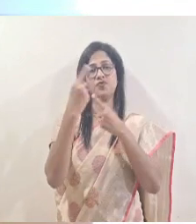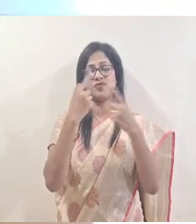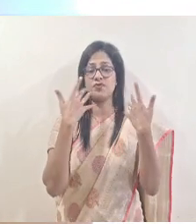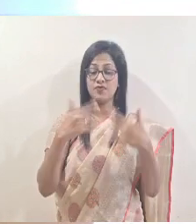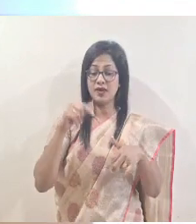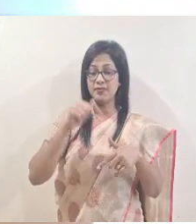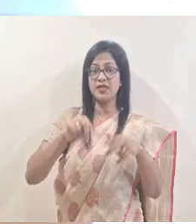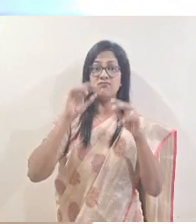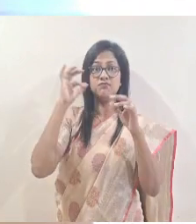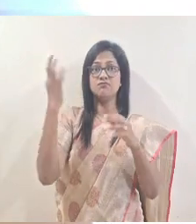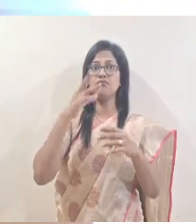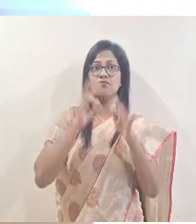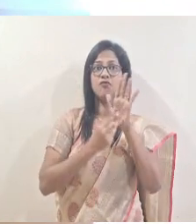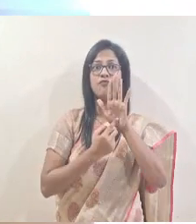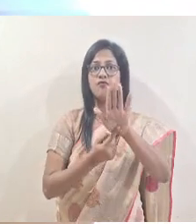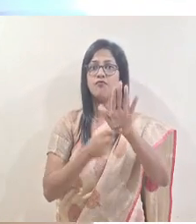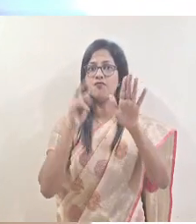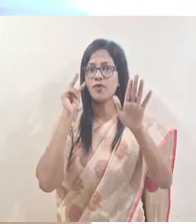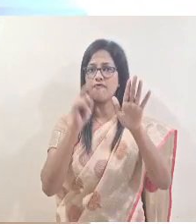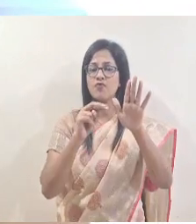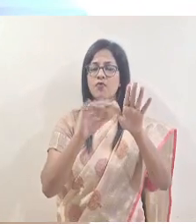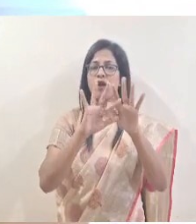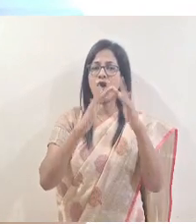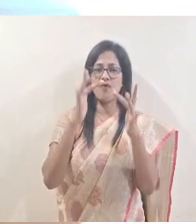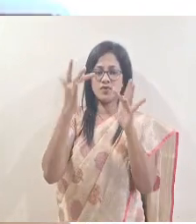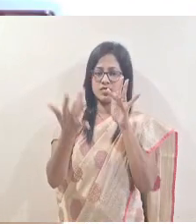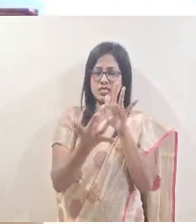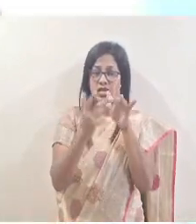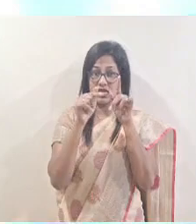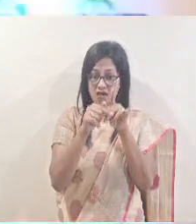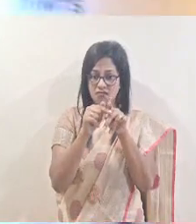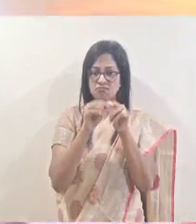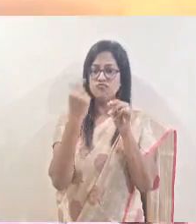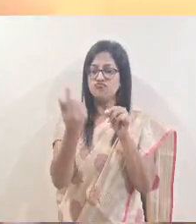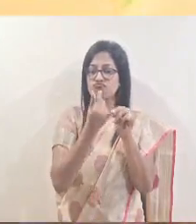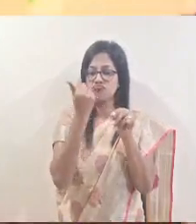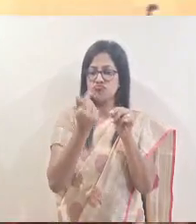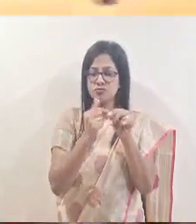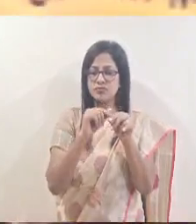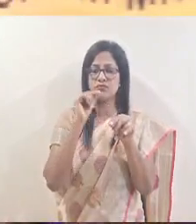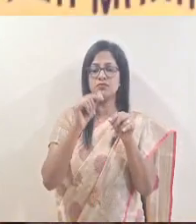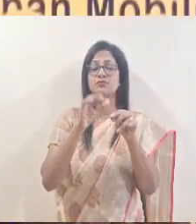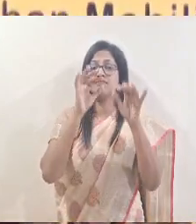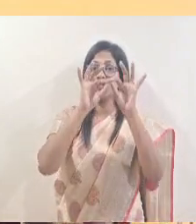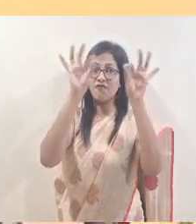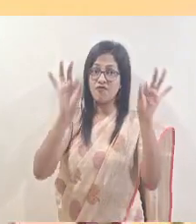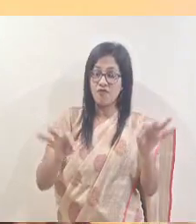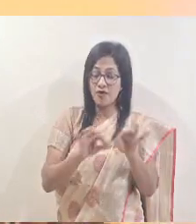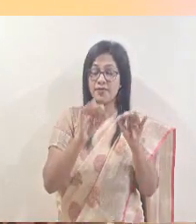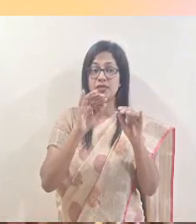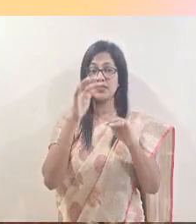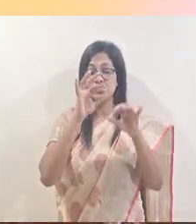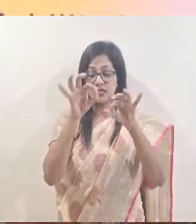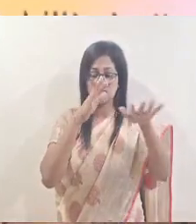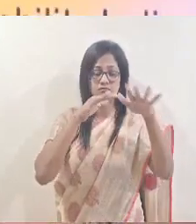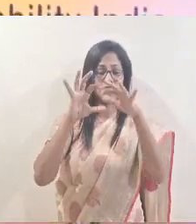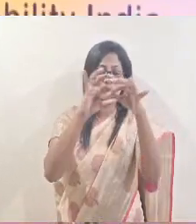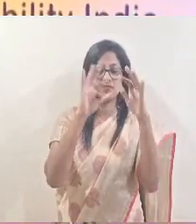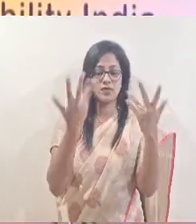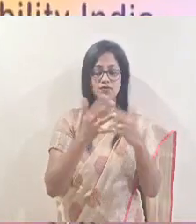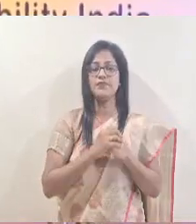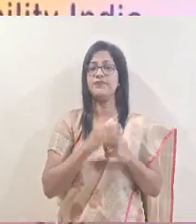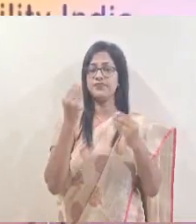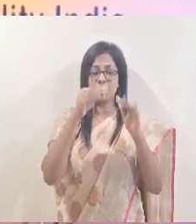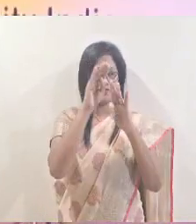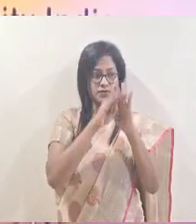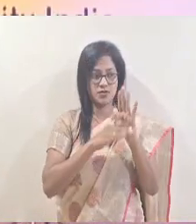this would present a new view towards how to use centrality, or how centrality can be used to understand the formation of a city network as such. So